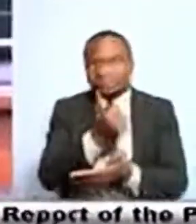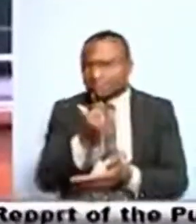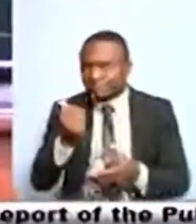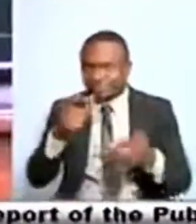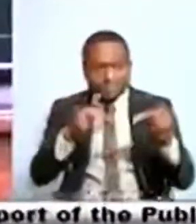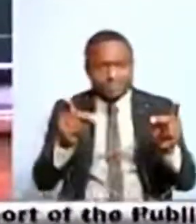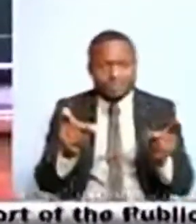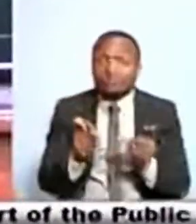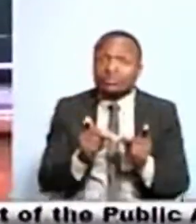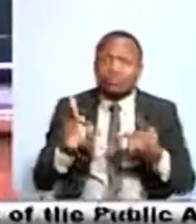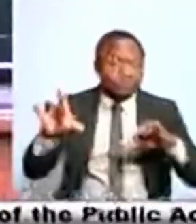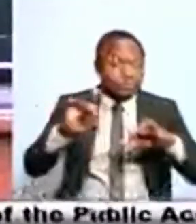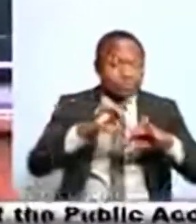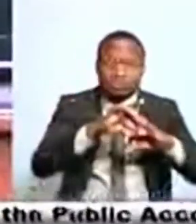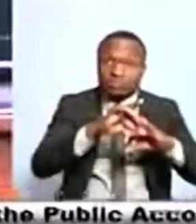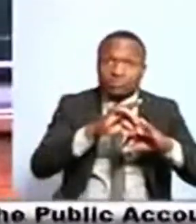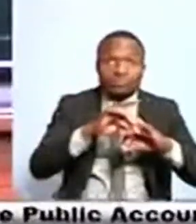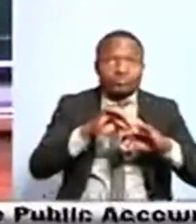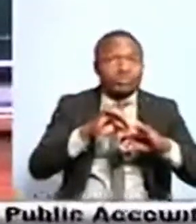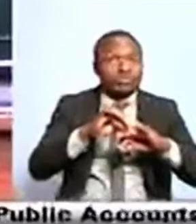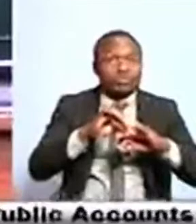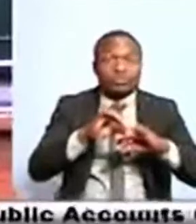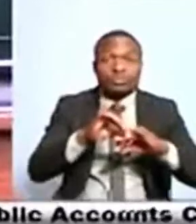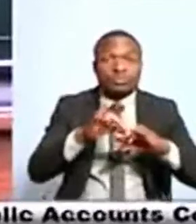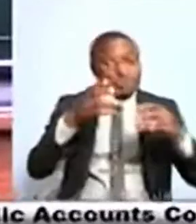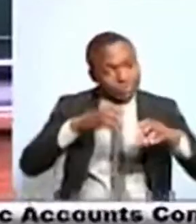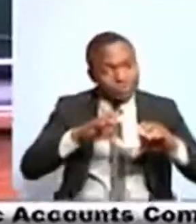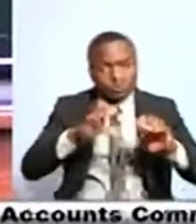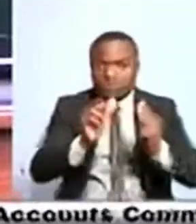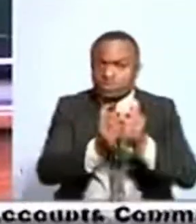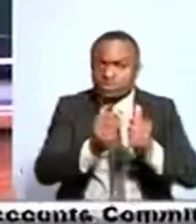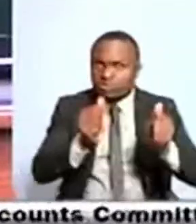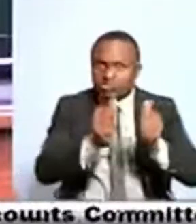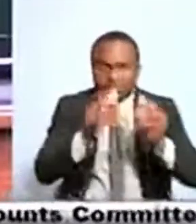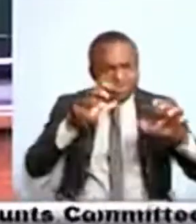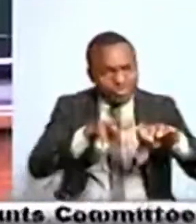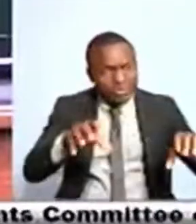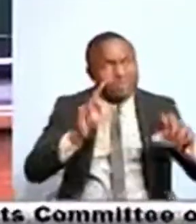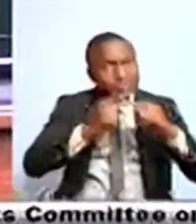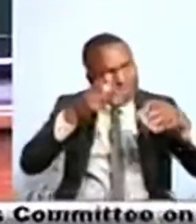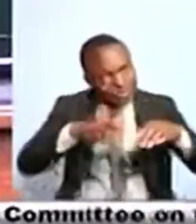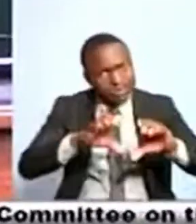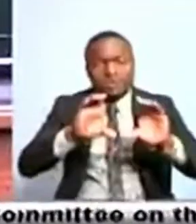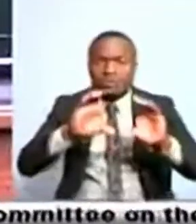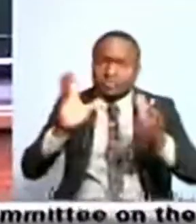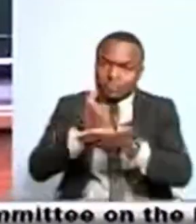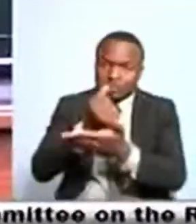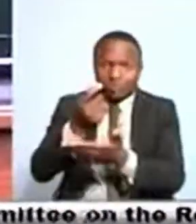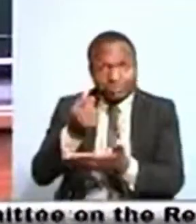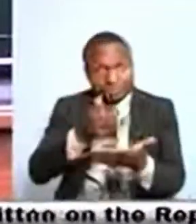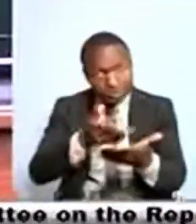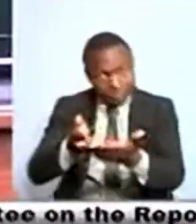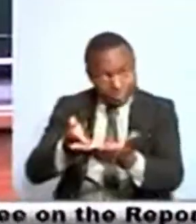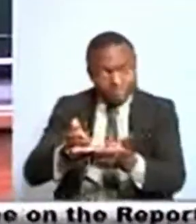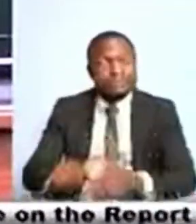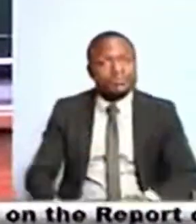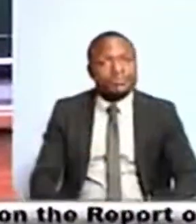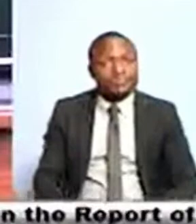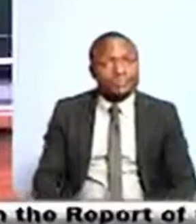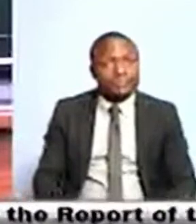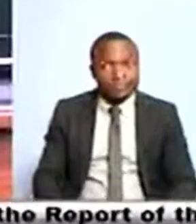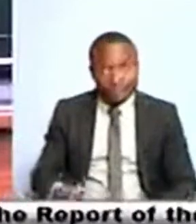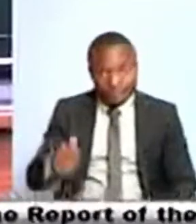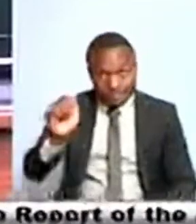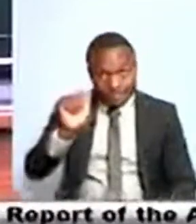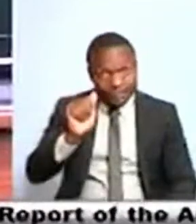not married, no children, and they continue to get these monies, they were enrolled. And then, Madam Speaker, I also wanted